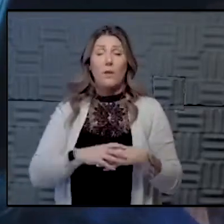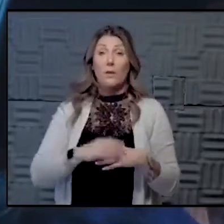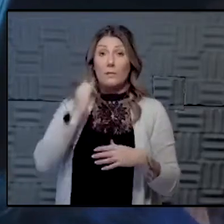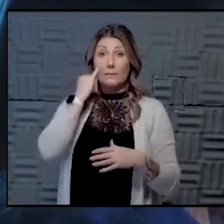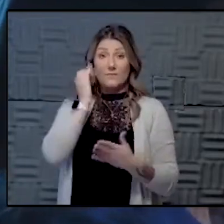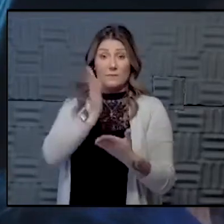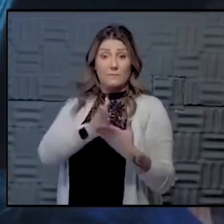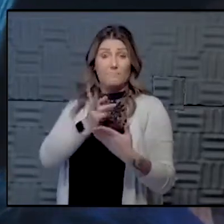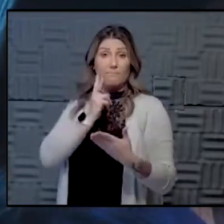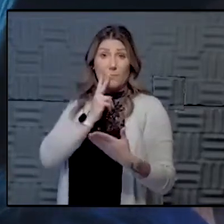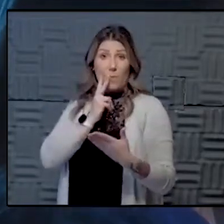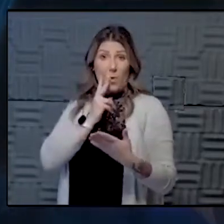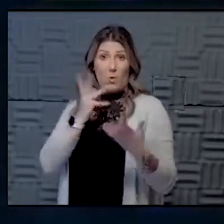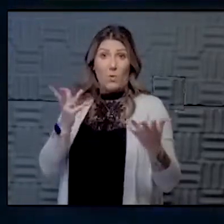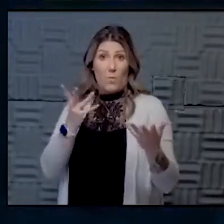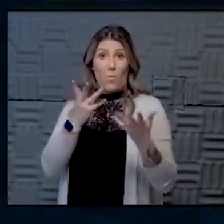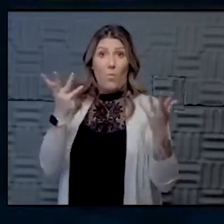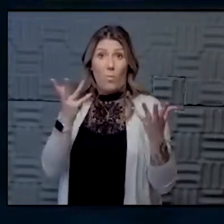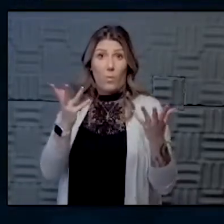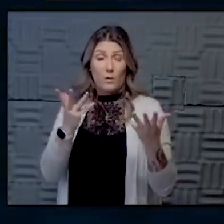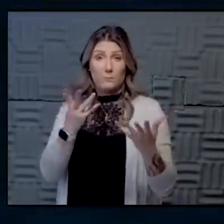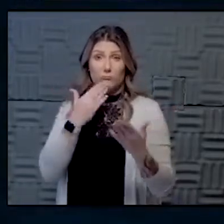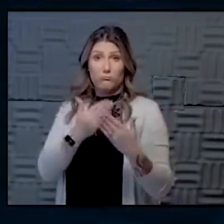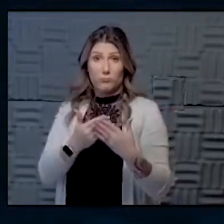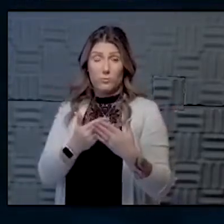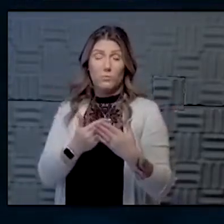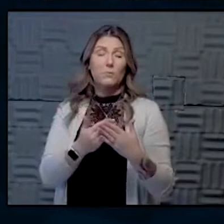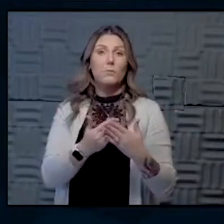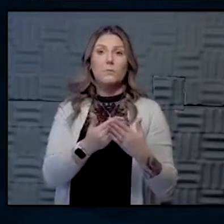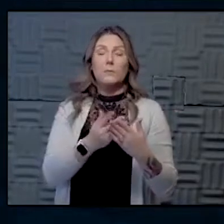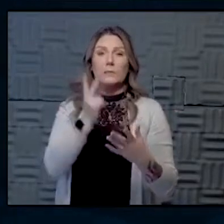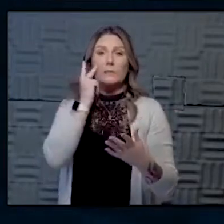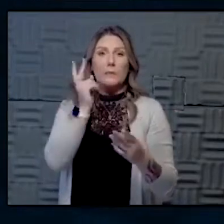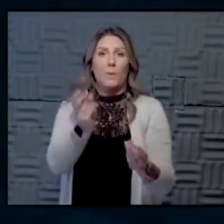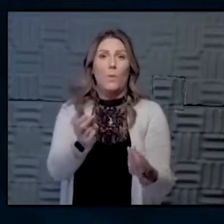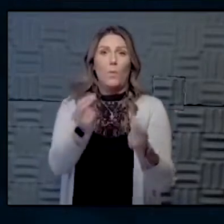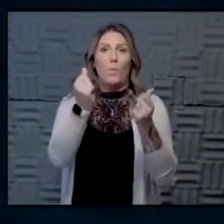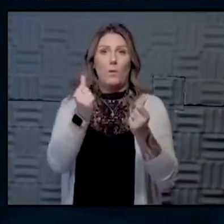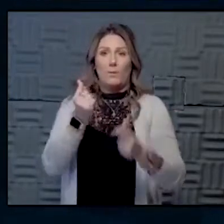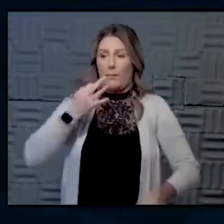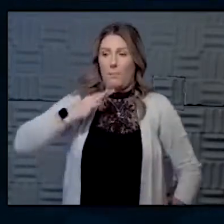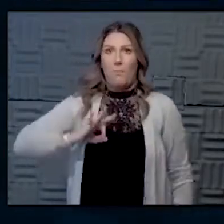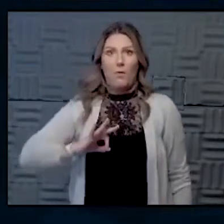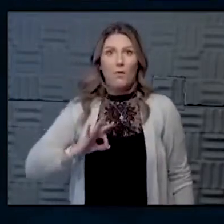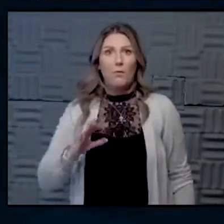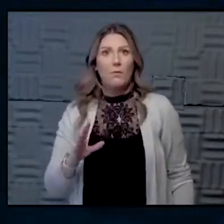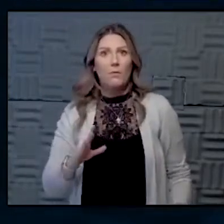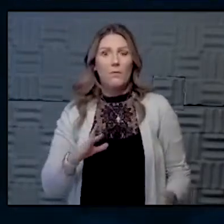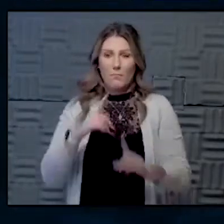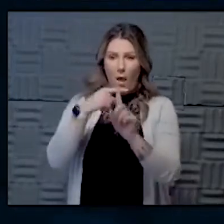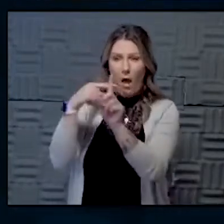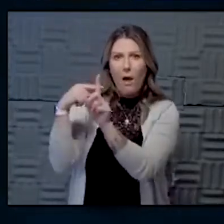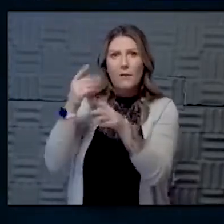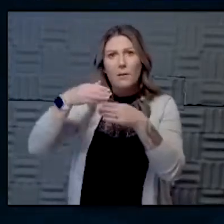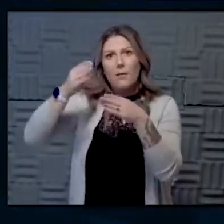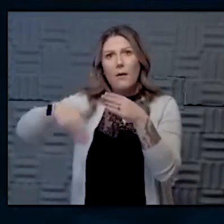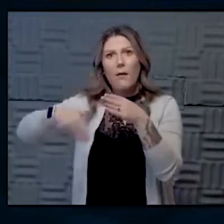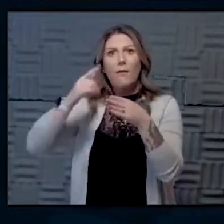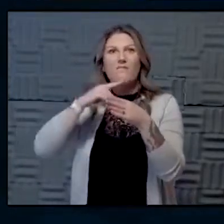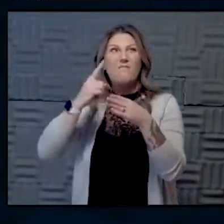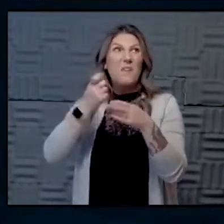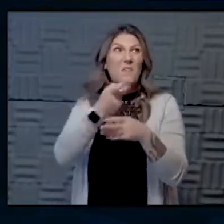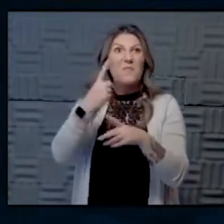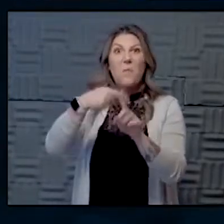stop smoking, we can see very quickly benefits from smoking. Just a few months out,